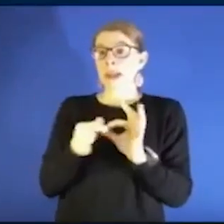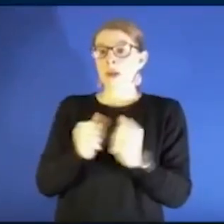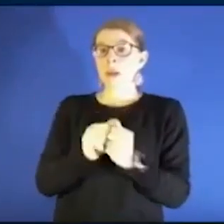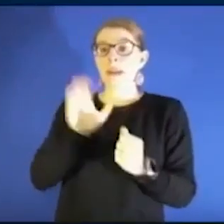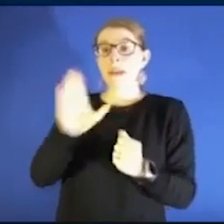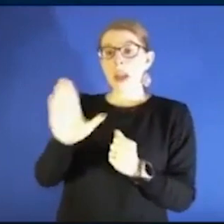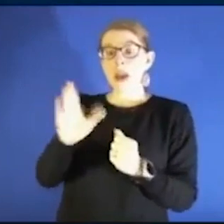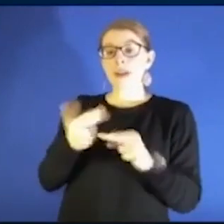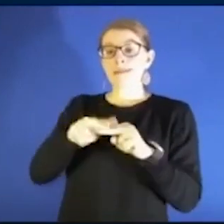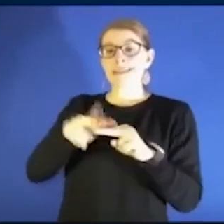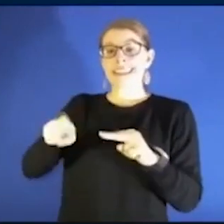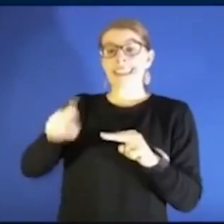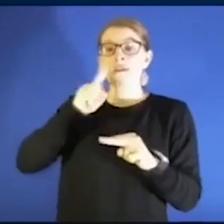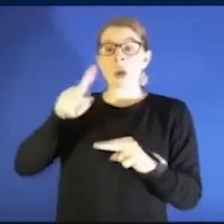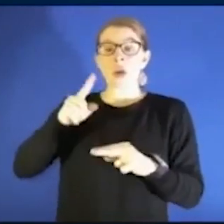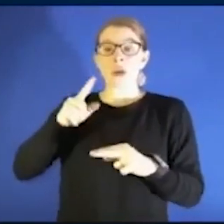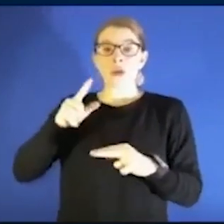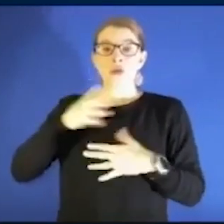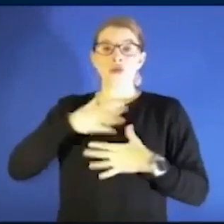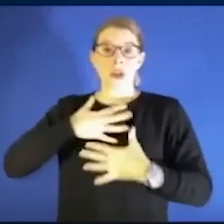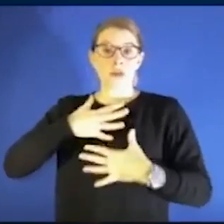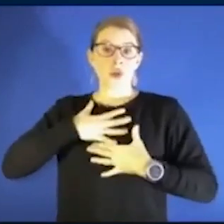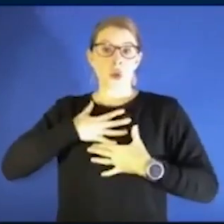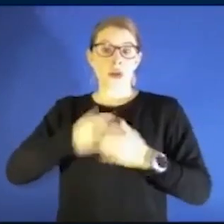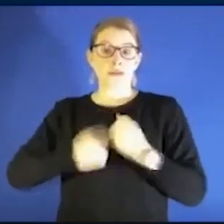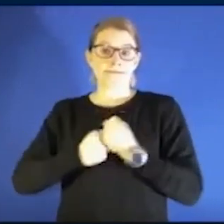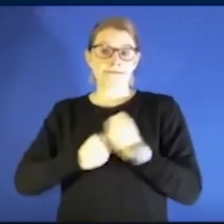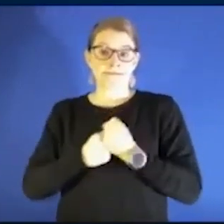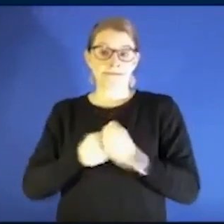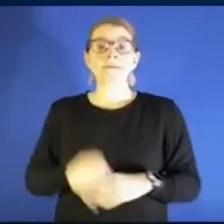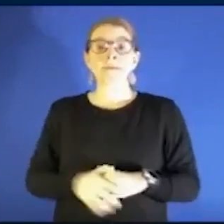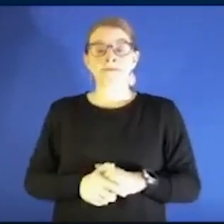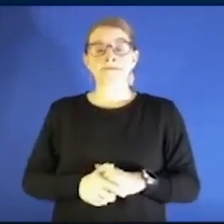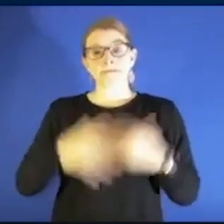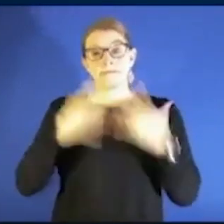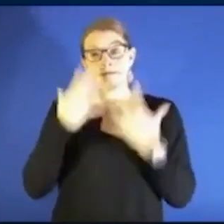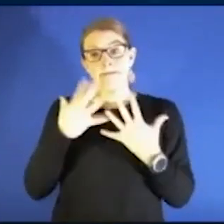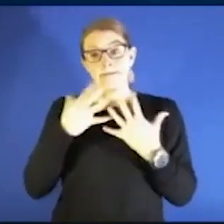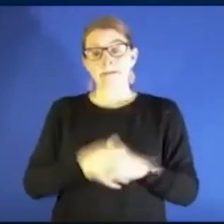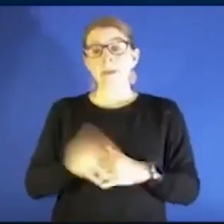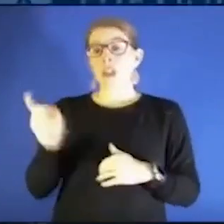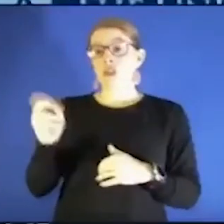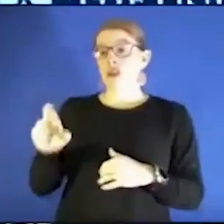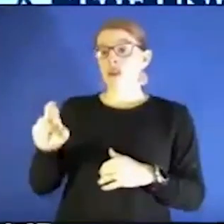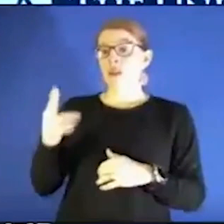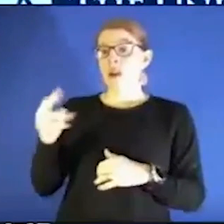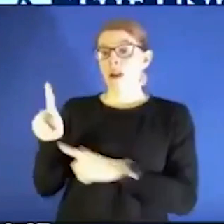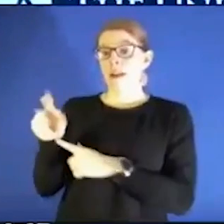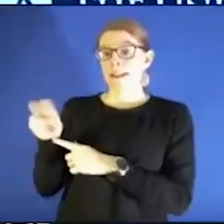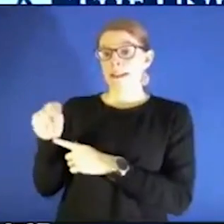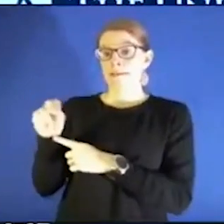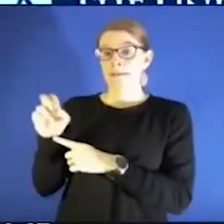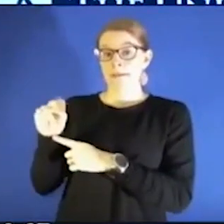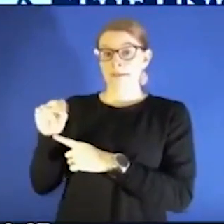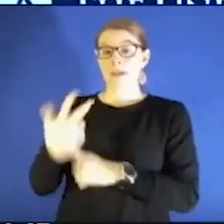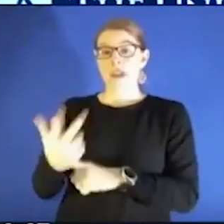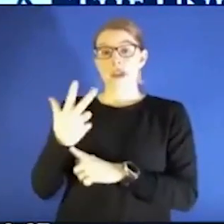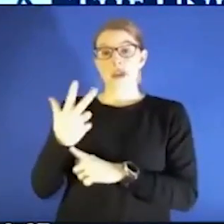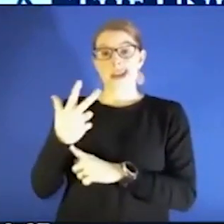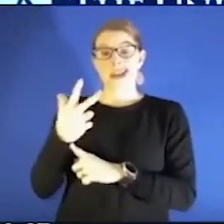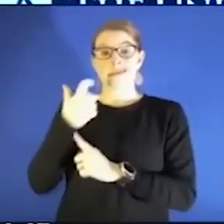needs for respiratory support. And unfortunately, as Dr. Hawkinson alluded to, we had 3 just